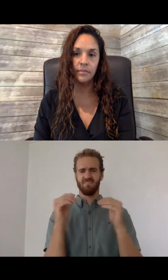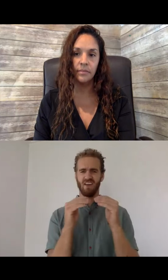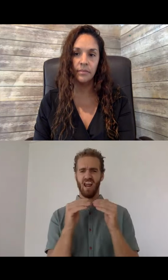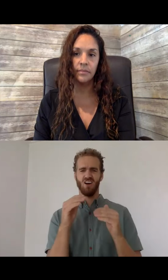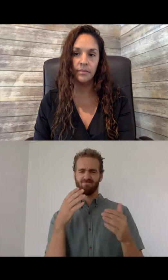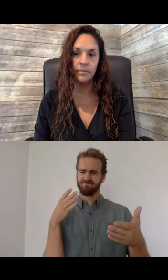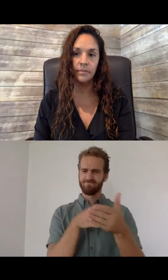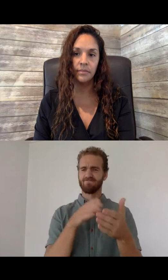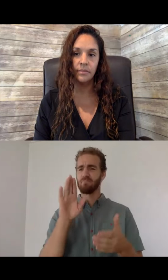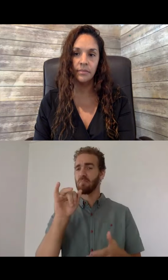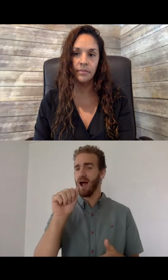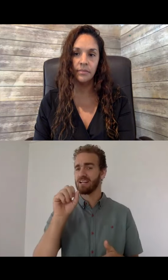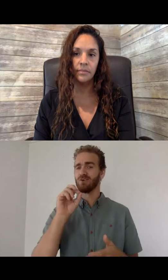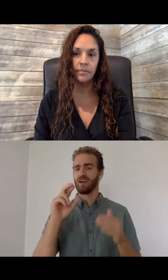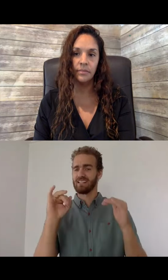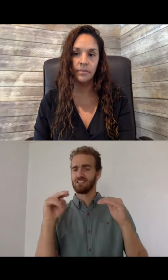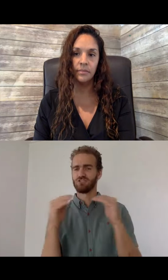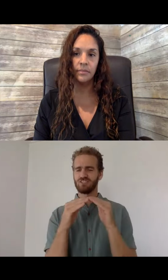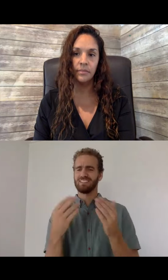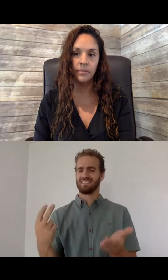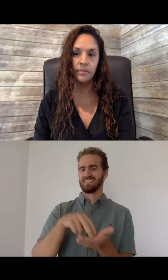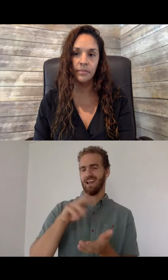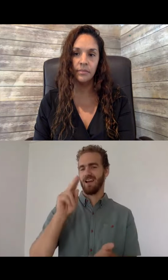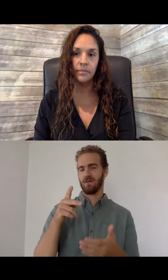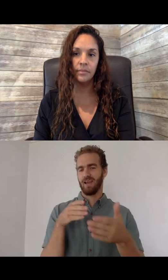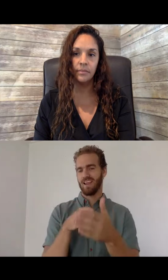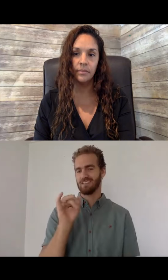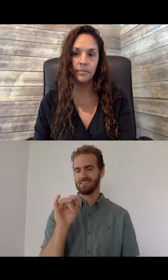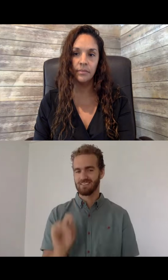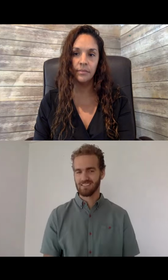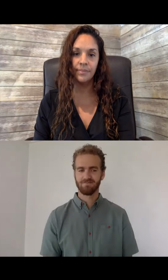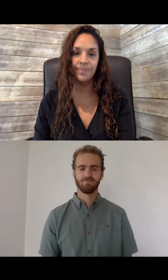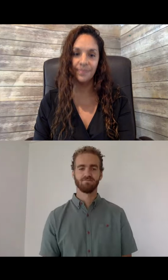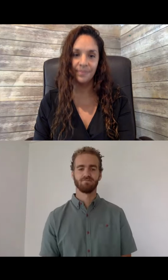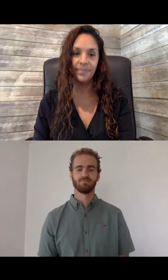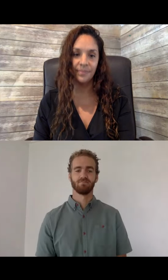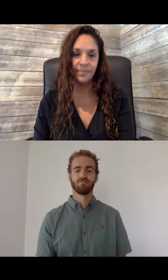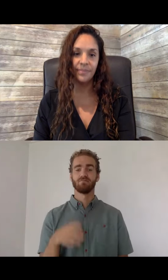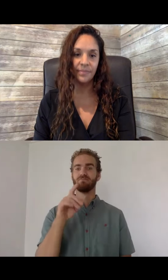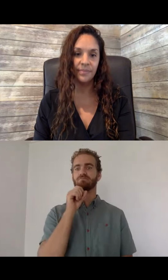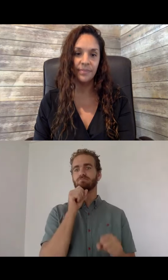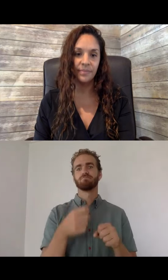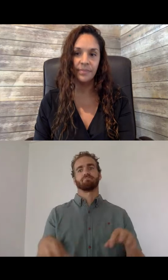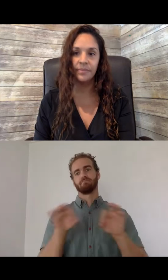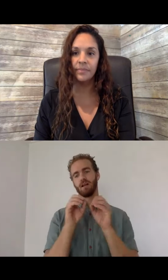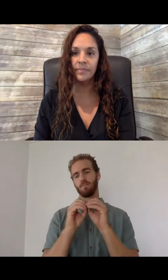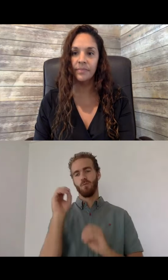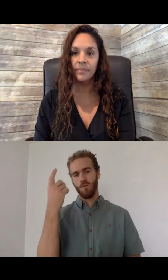truly recognize what's not fair and remove their biases and injustices and stand up against it.